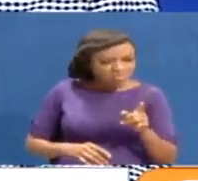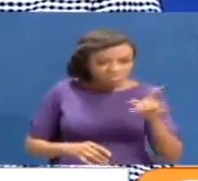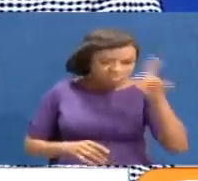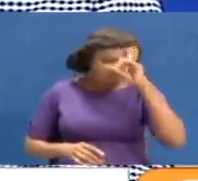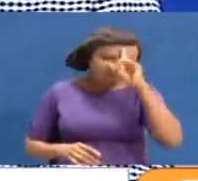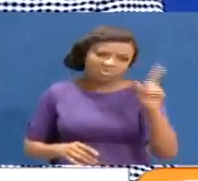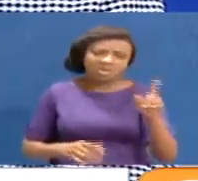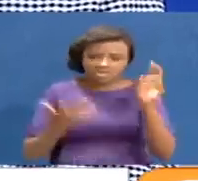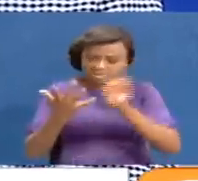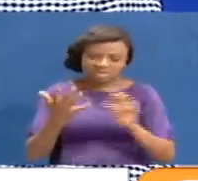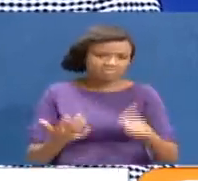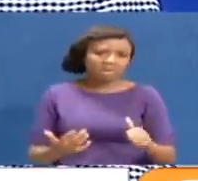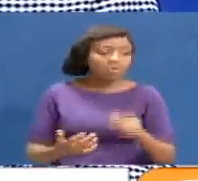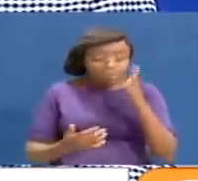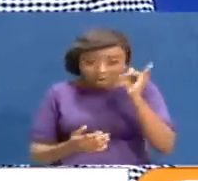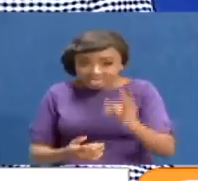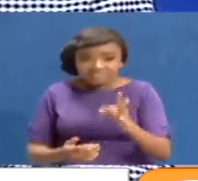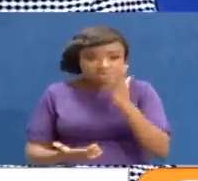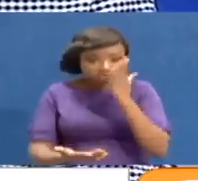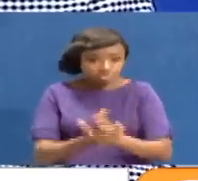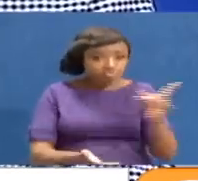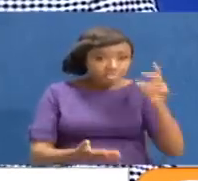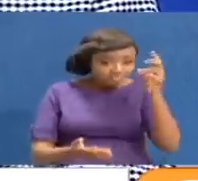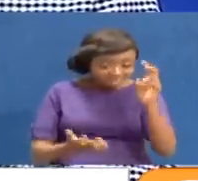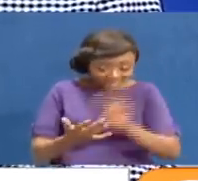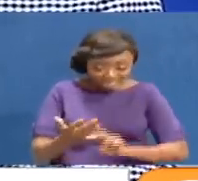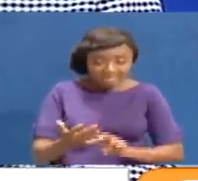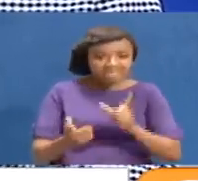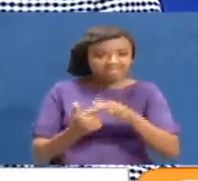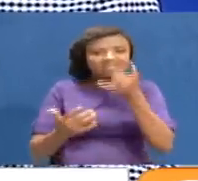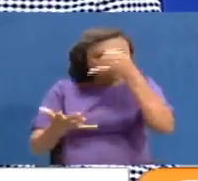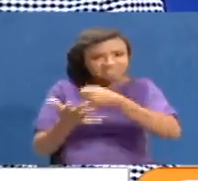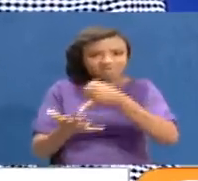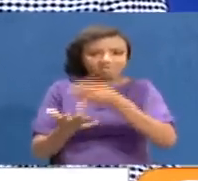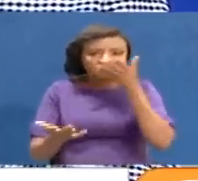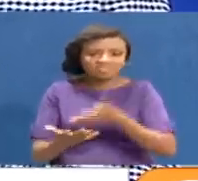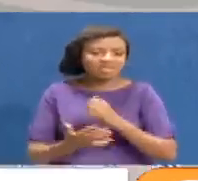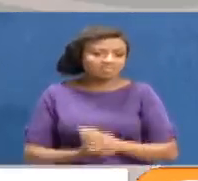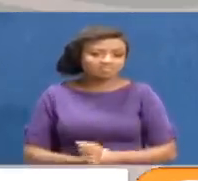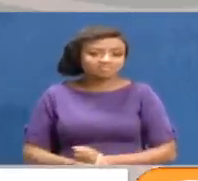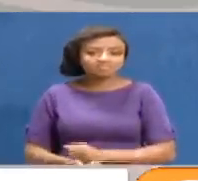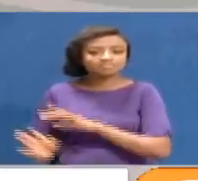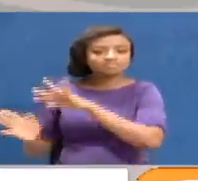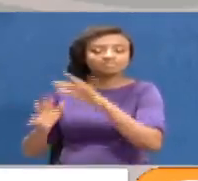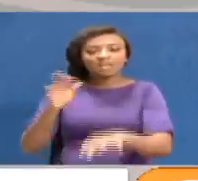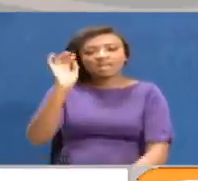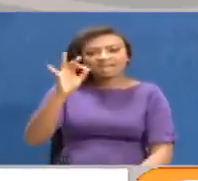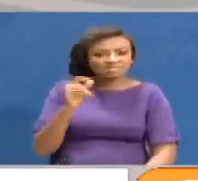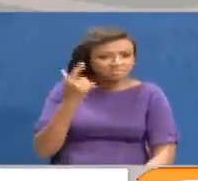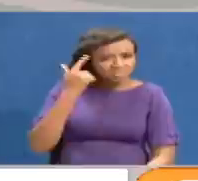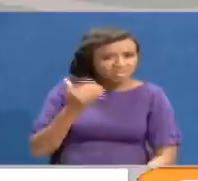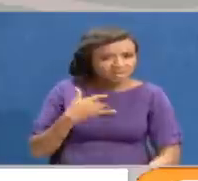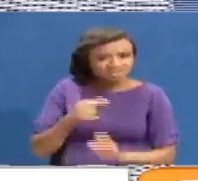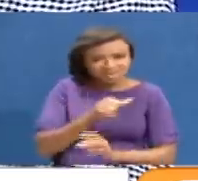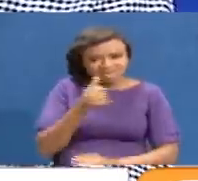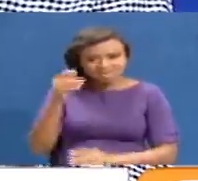Yeah. Because if they have actually read, they'll find the issues they're talking of or contradicting are already contained. Do you think there are any contentious issues in this